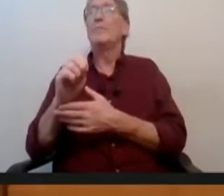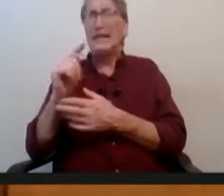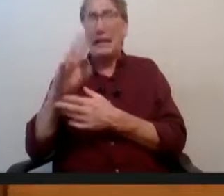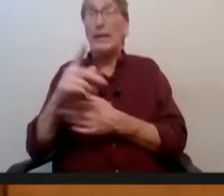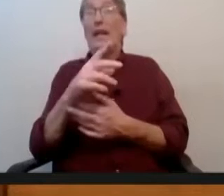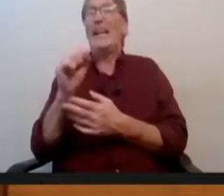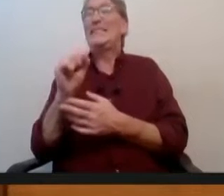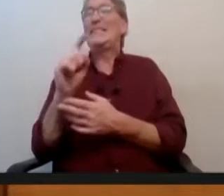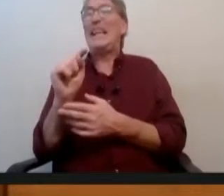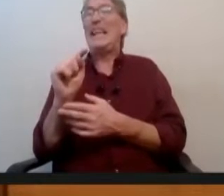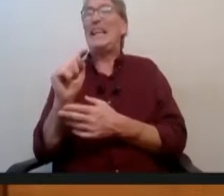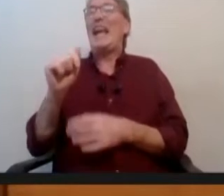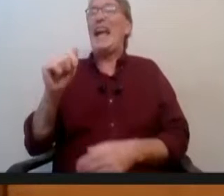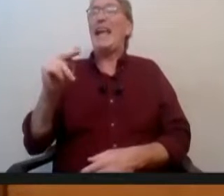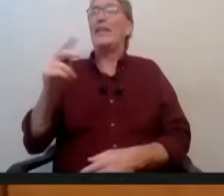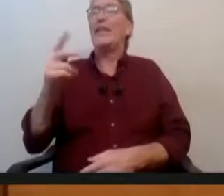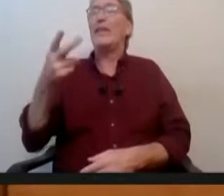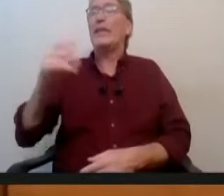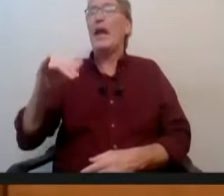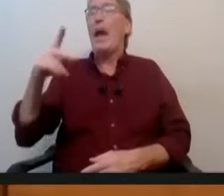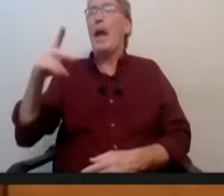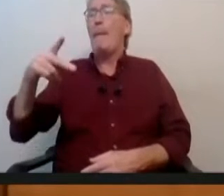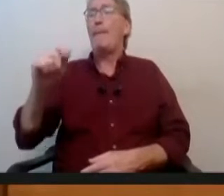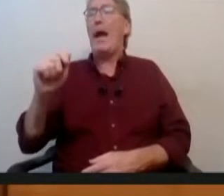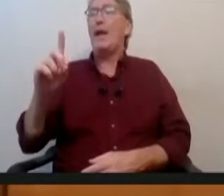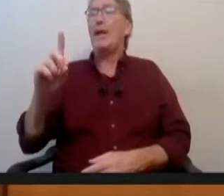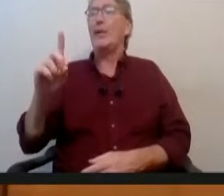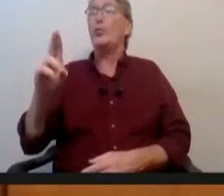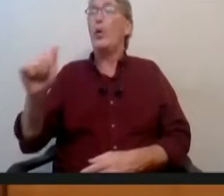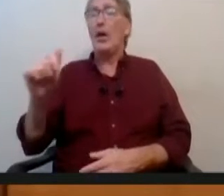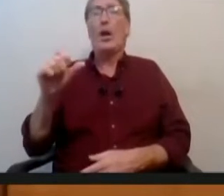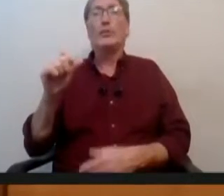Hill Firehouse, and was also